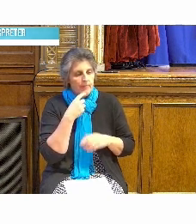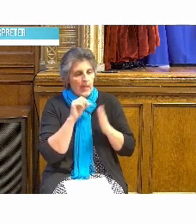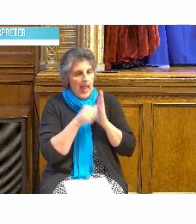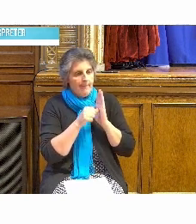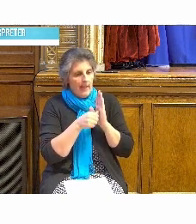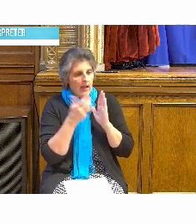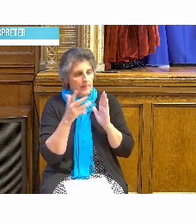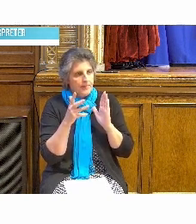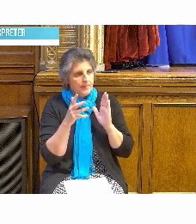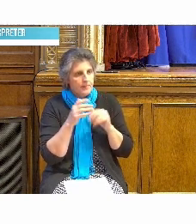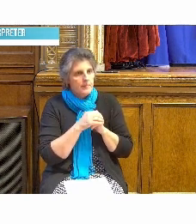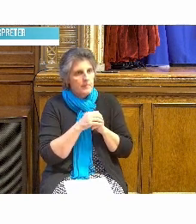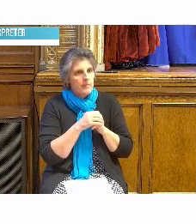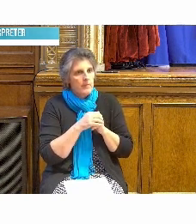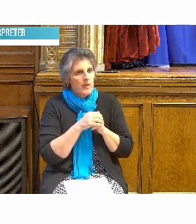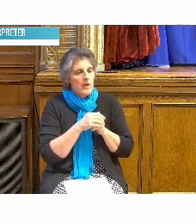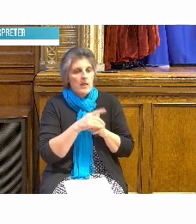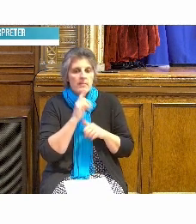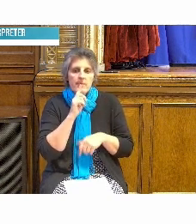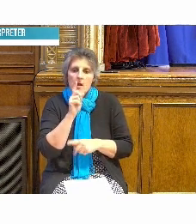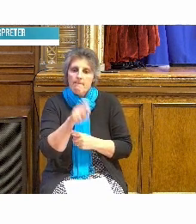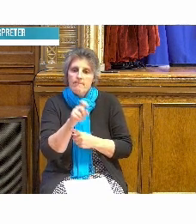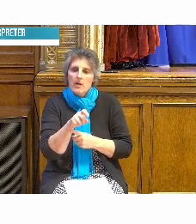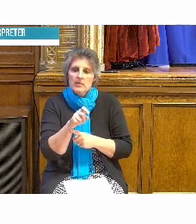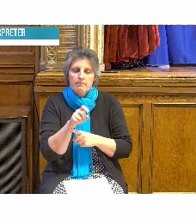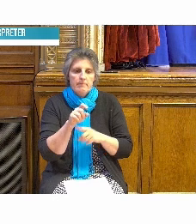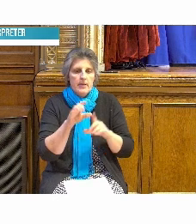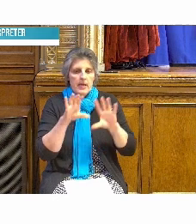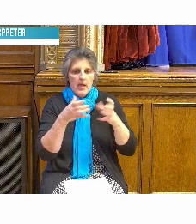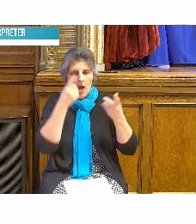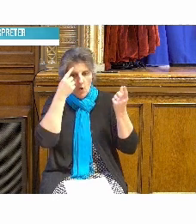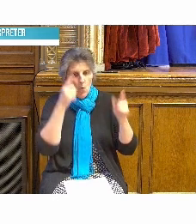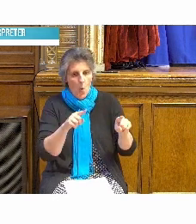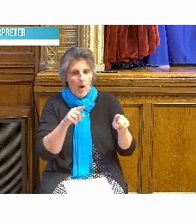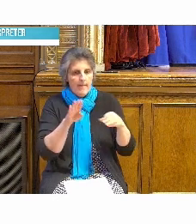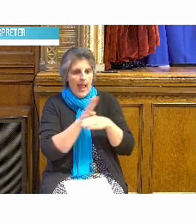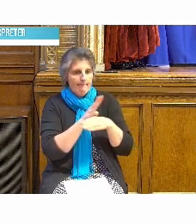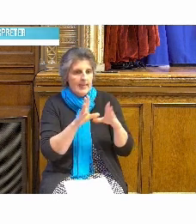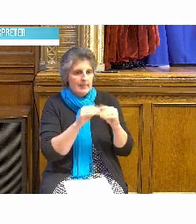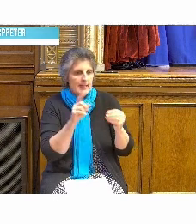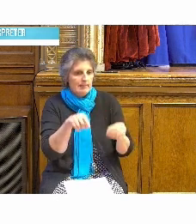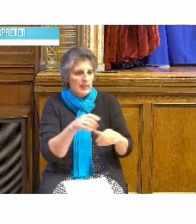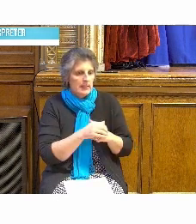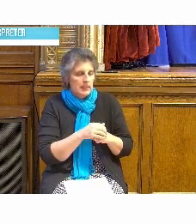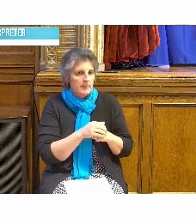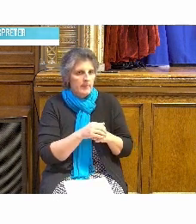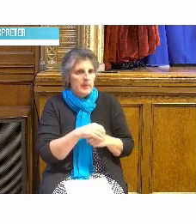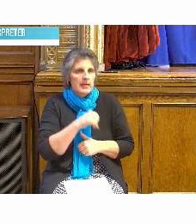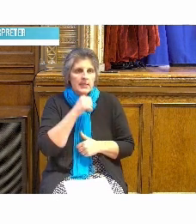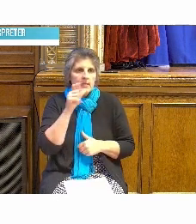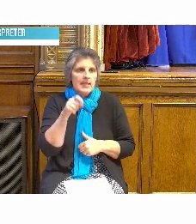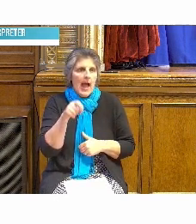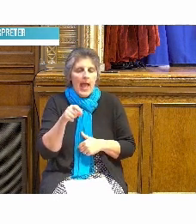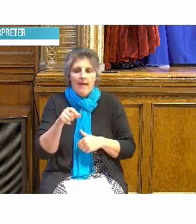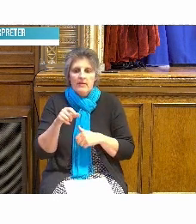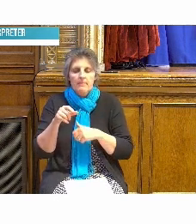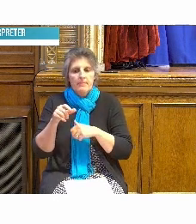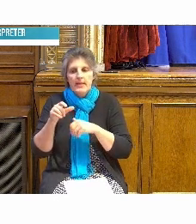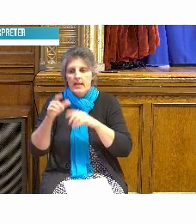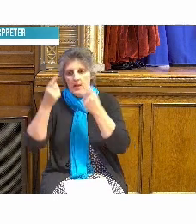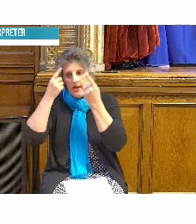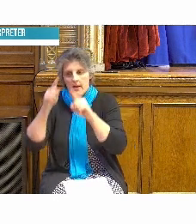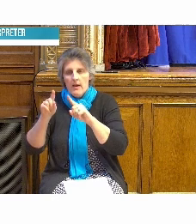out, there must be a quorum at business meetings. Absolutely. There does not have to be a quorum at